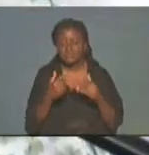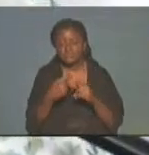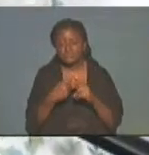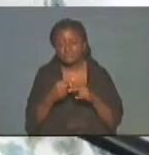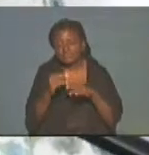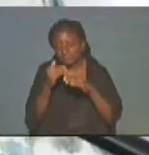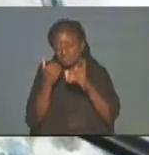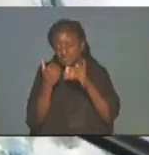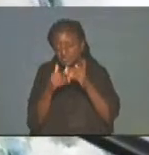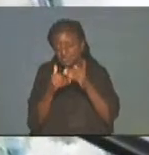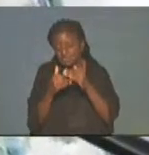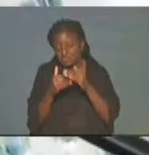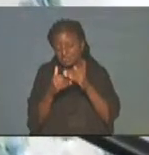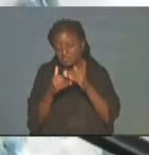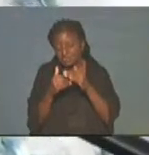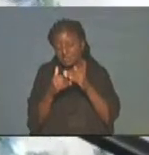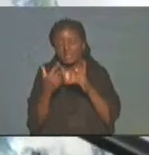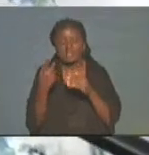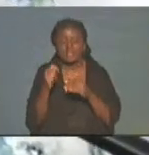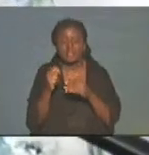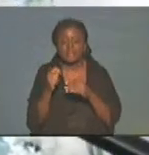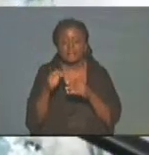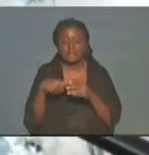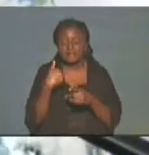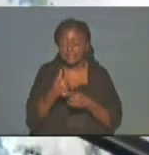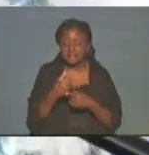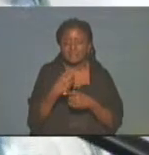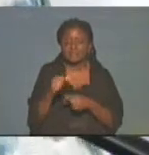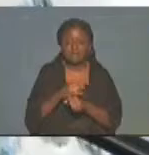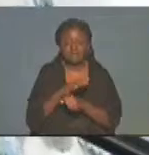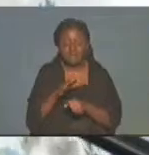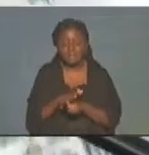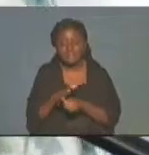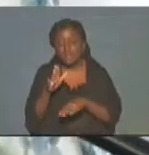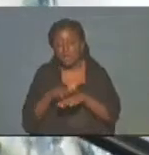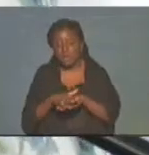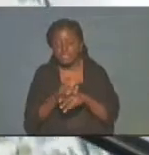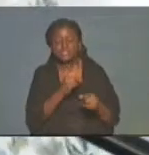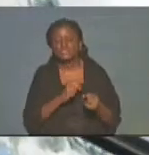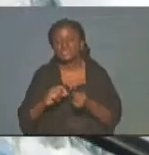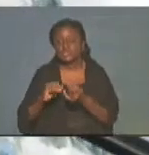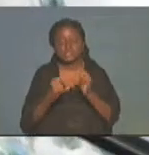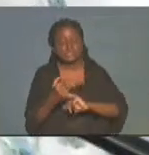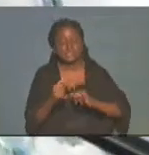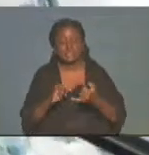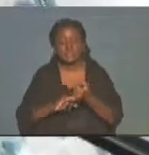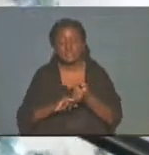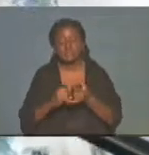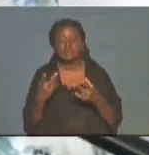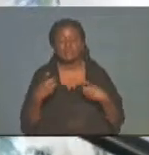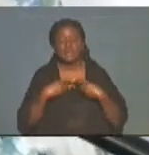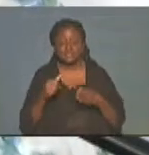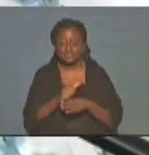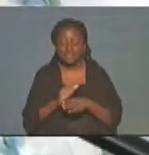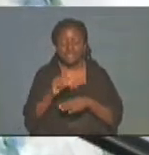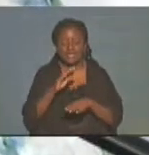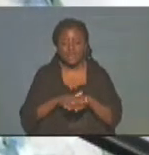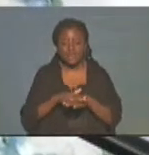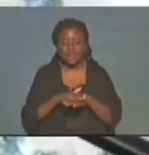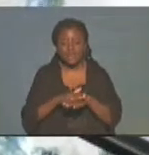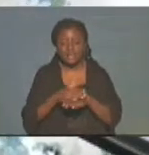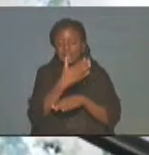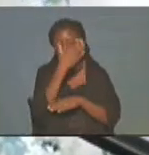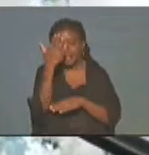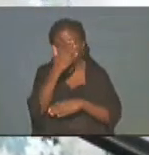the tourism product. And we've also had training in vector-borne disease. We are going to